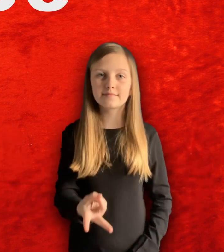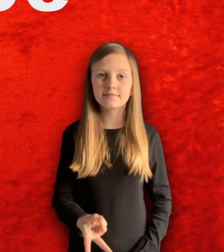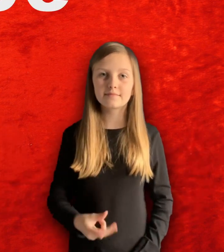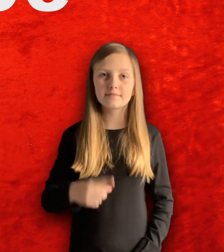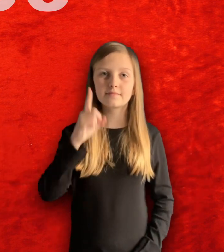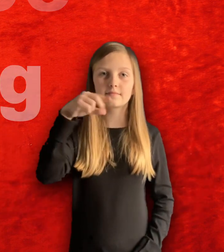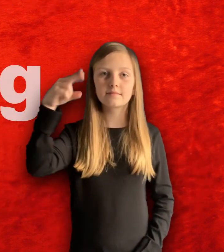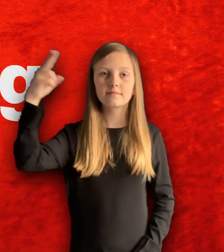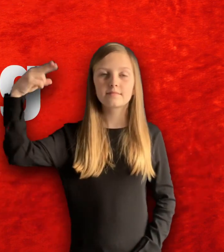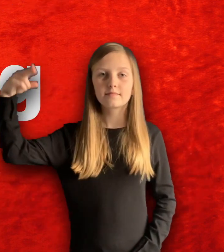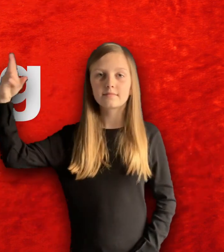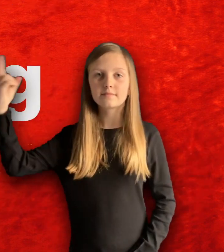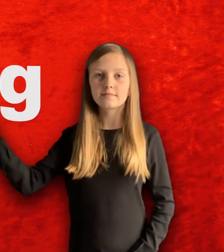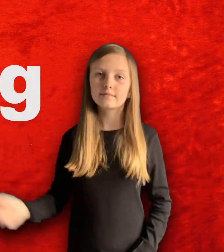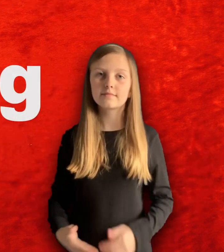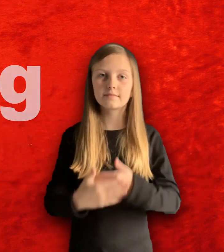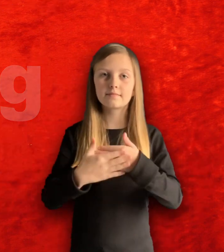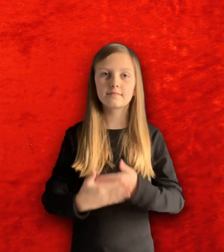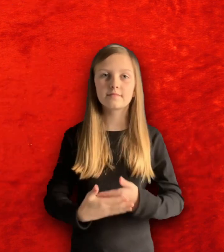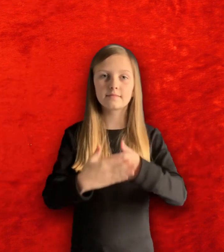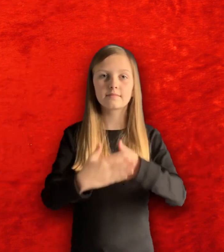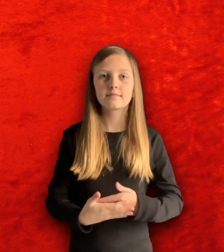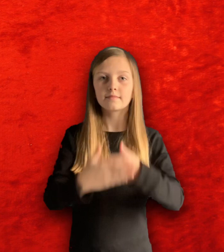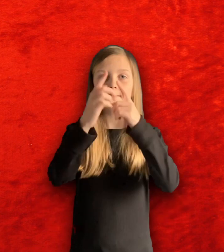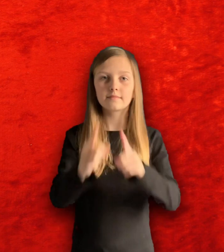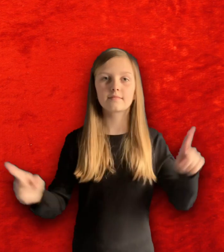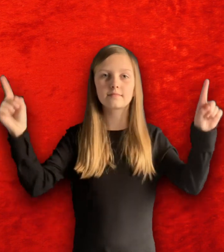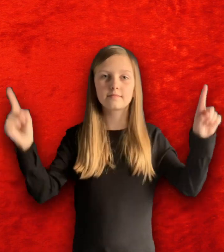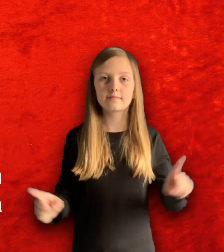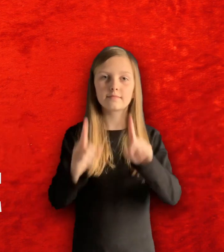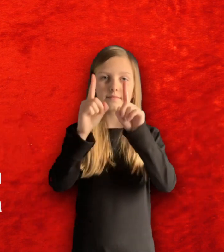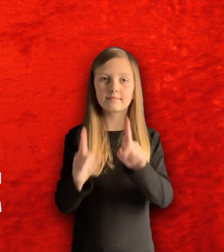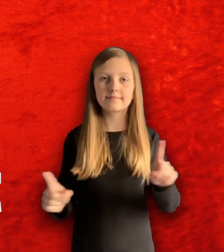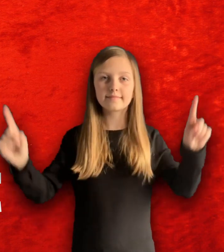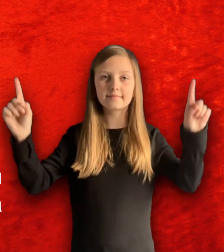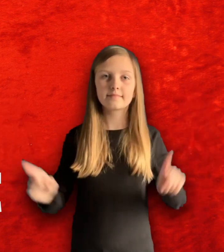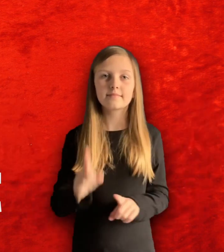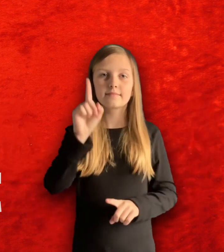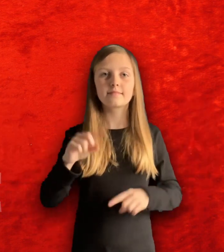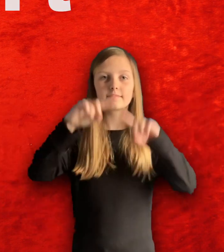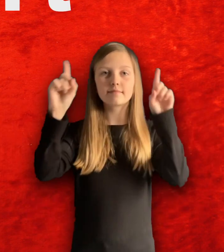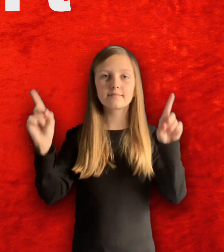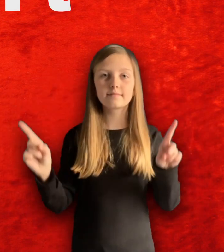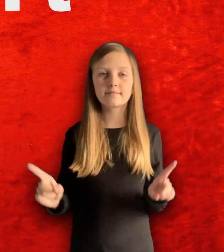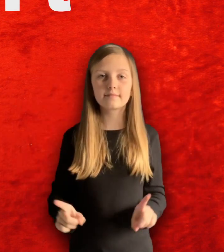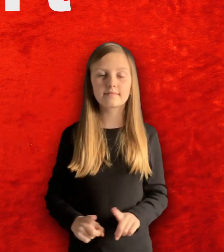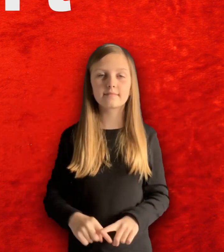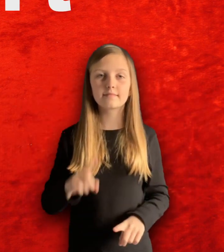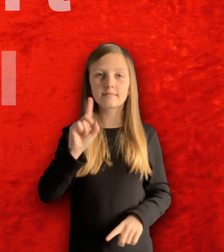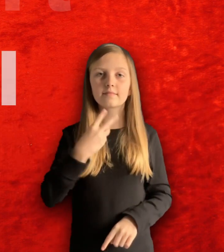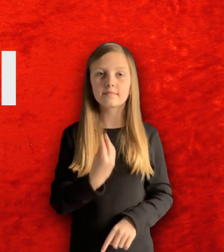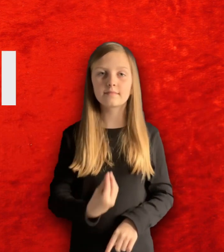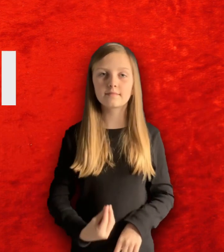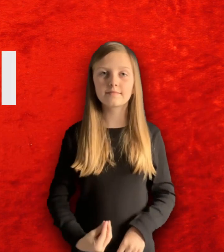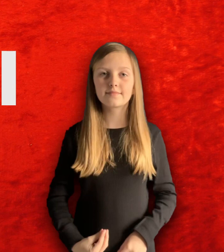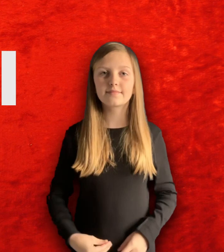voice, one song, together we all feel the beat One heart,